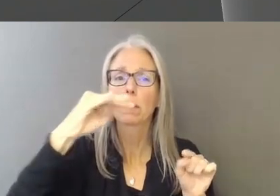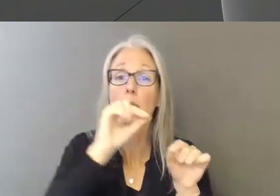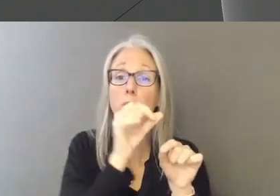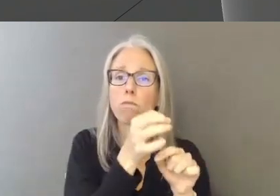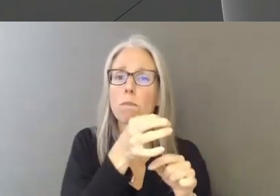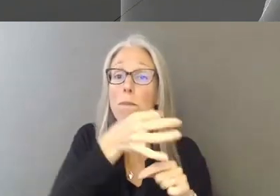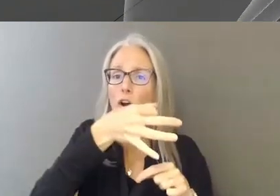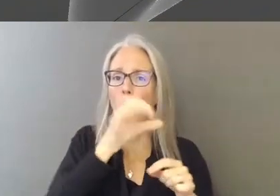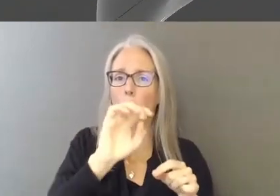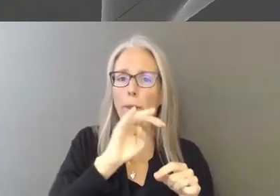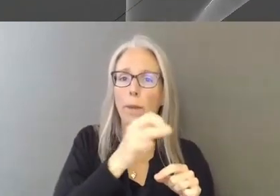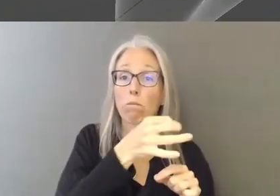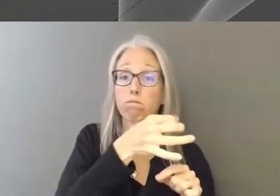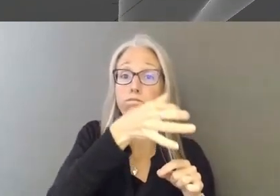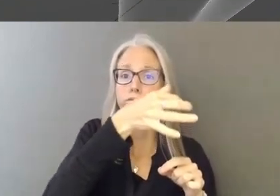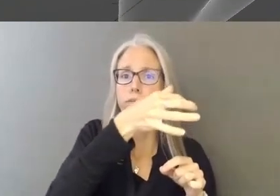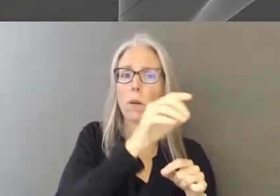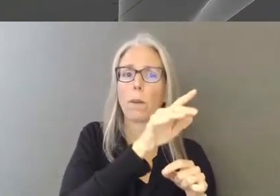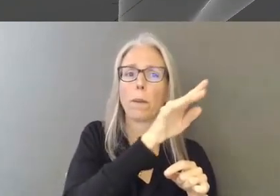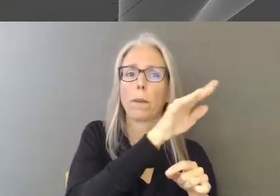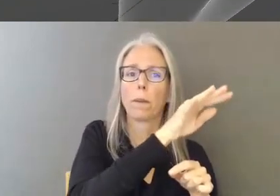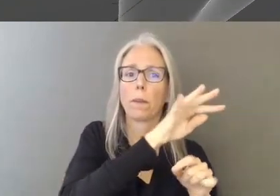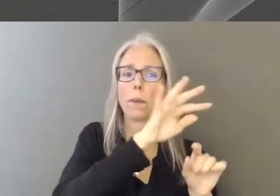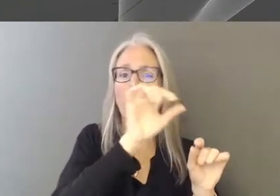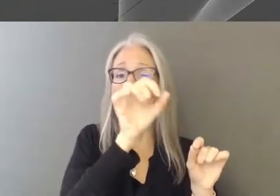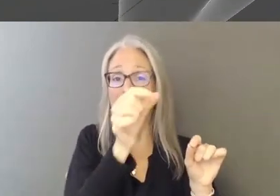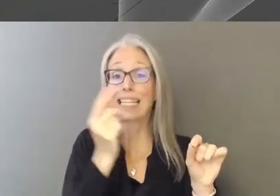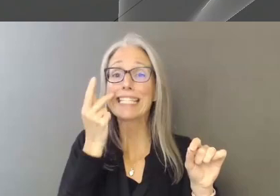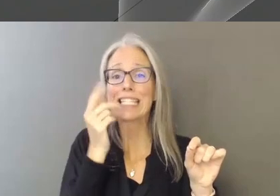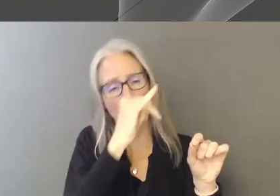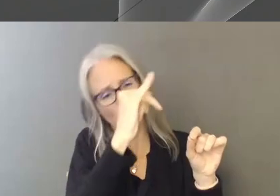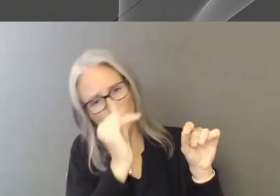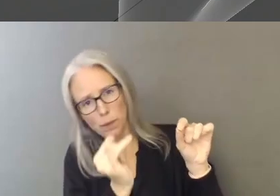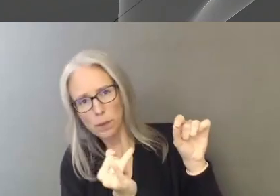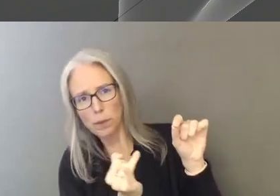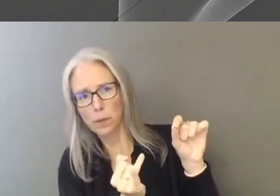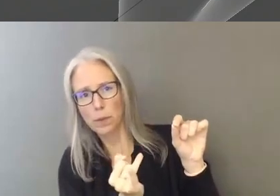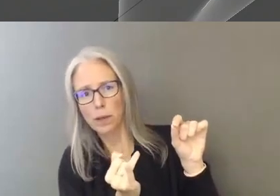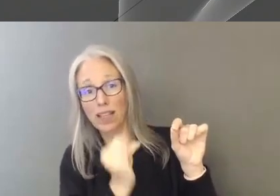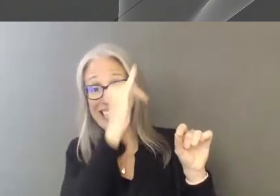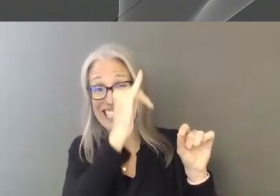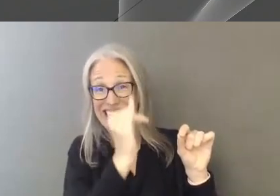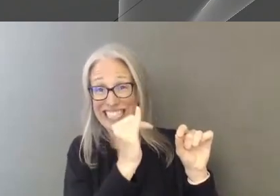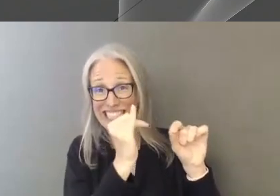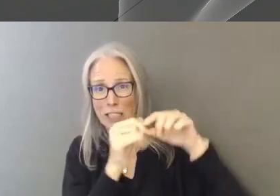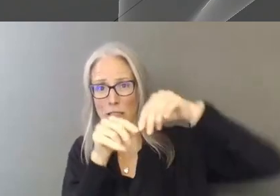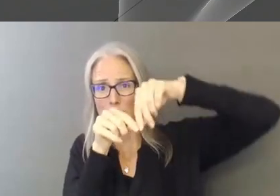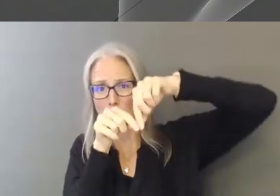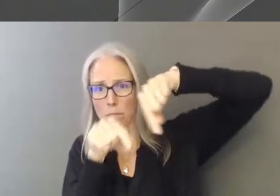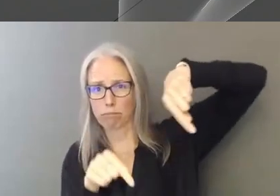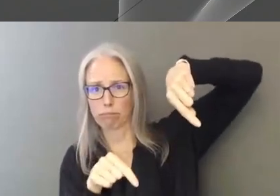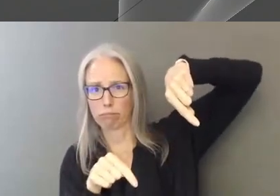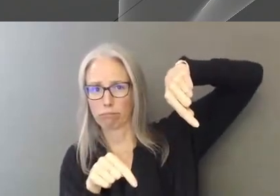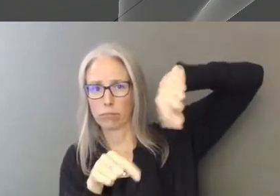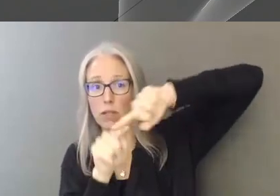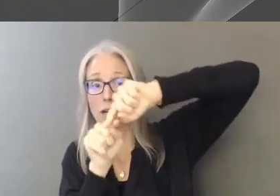then eventually, you get to a certain point here where it can actually go one or two ways. It can either go into this big